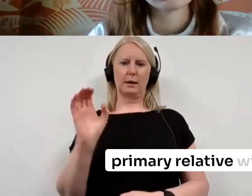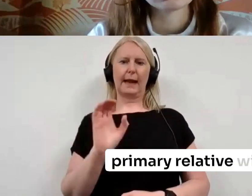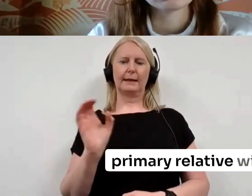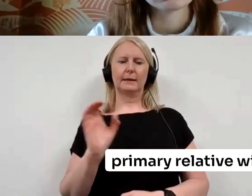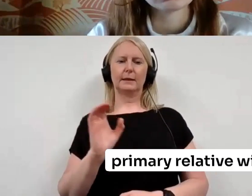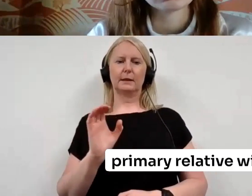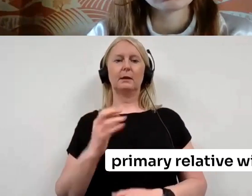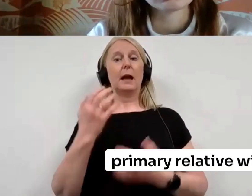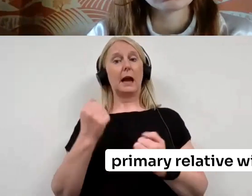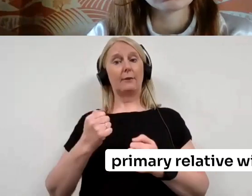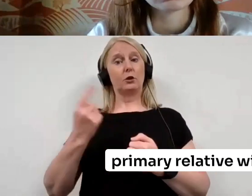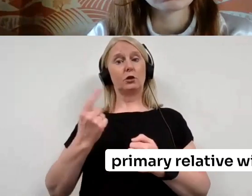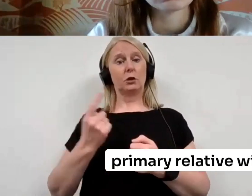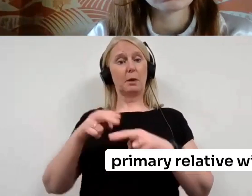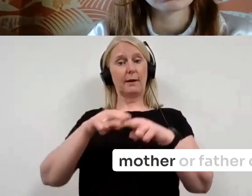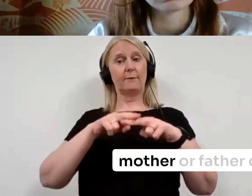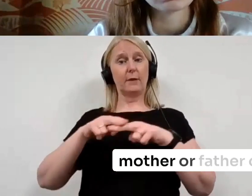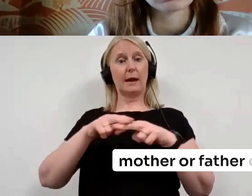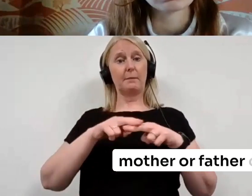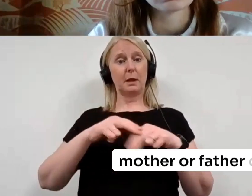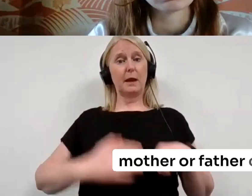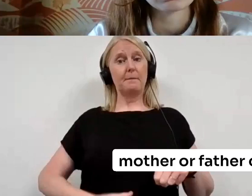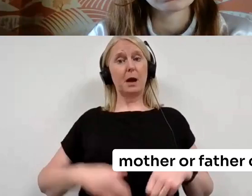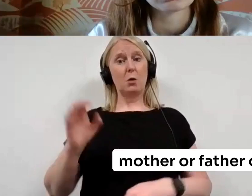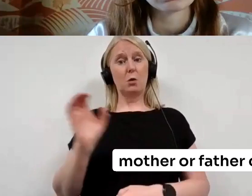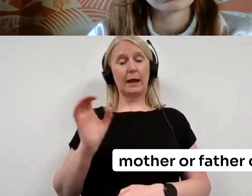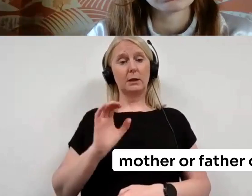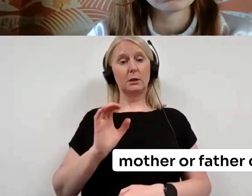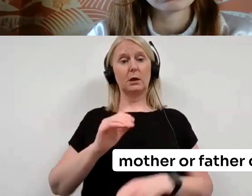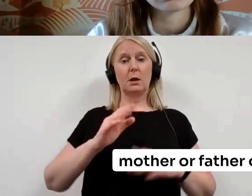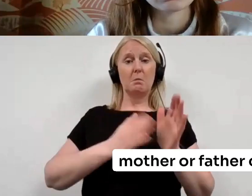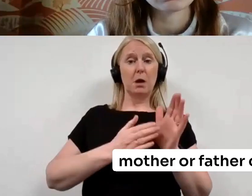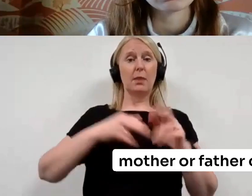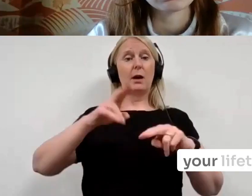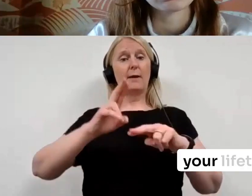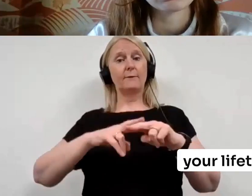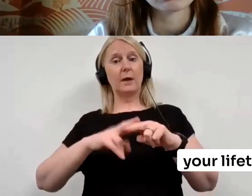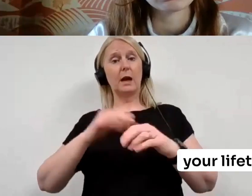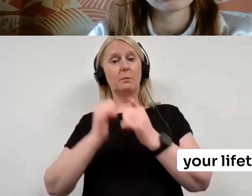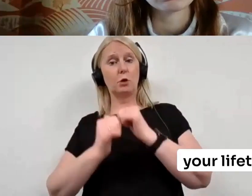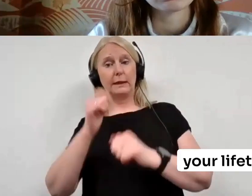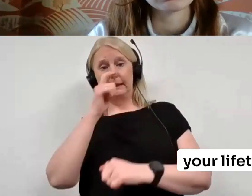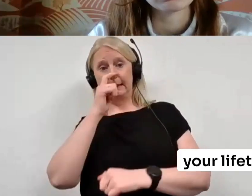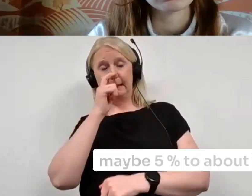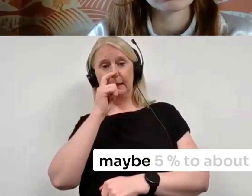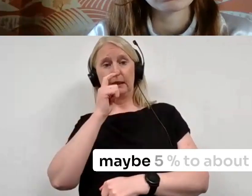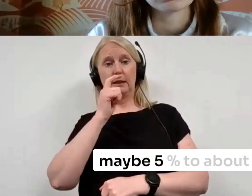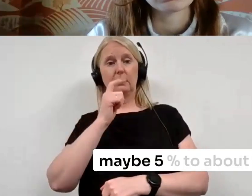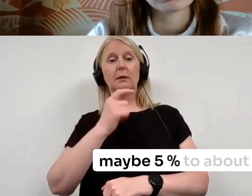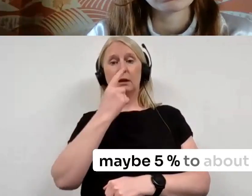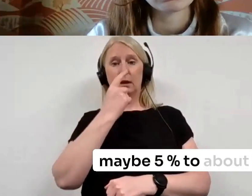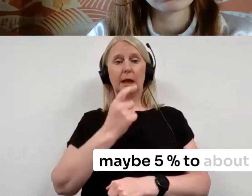primary relative with bowel cancer, like a mother or father or sibling, it increases your lifetime risk from